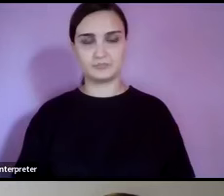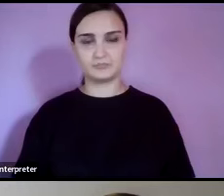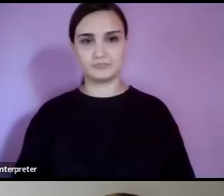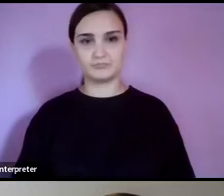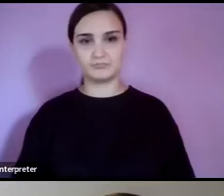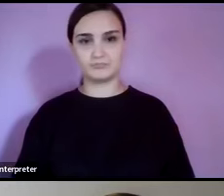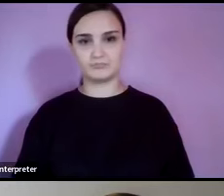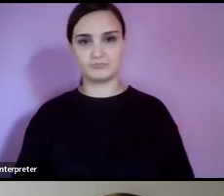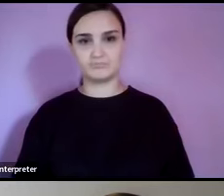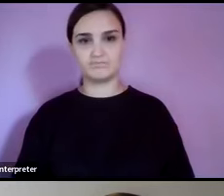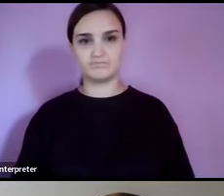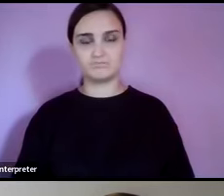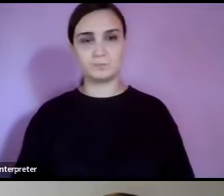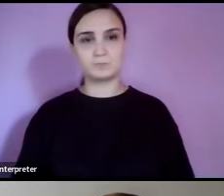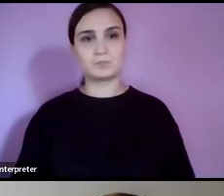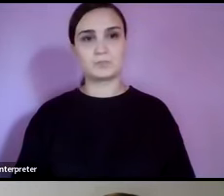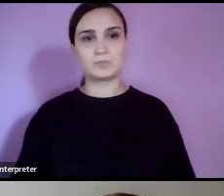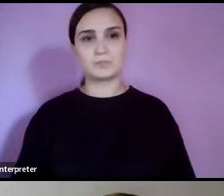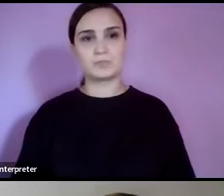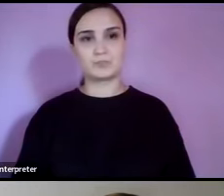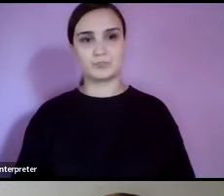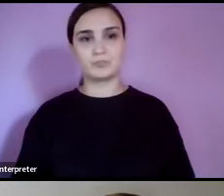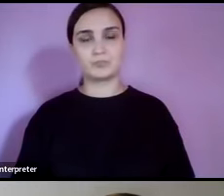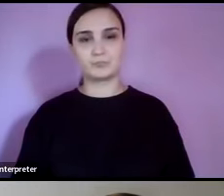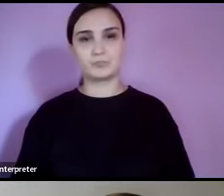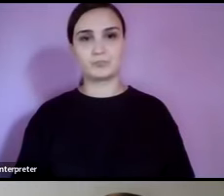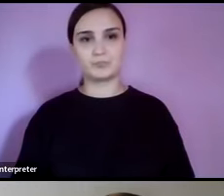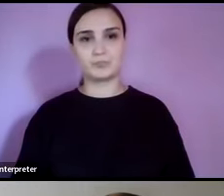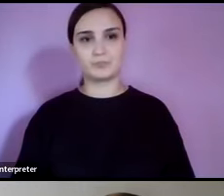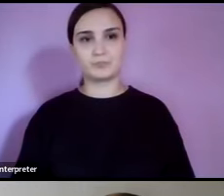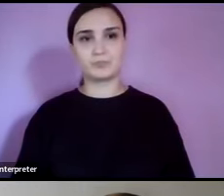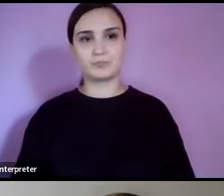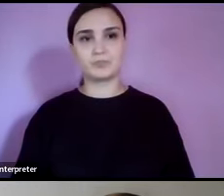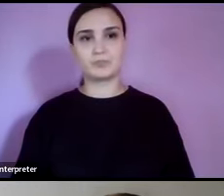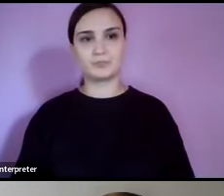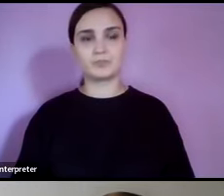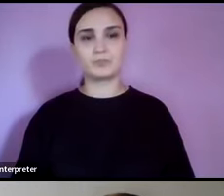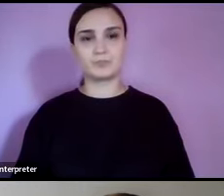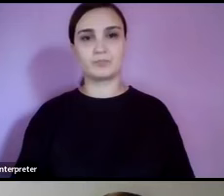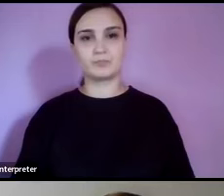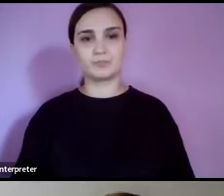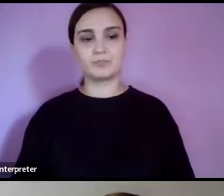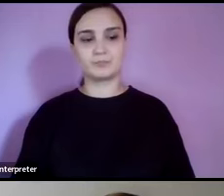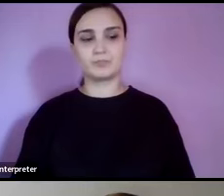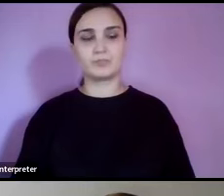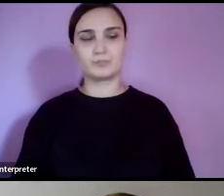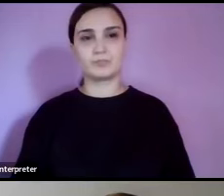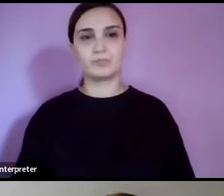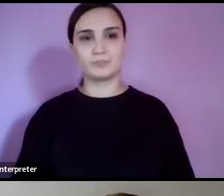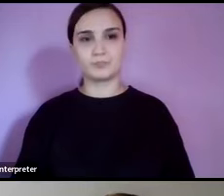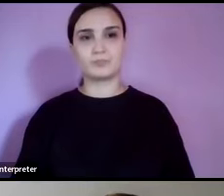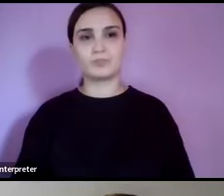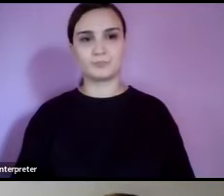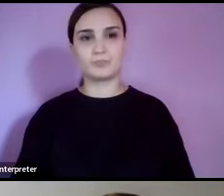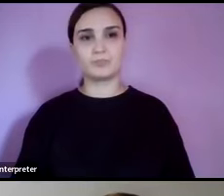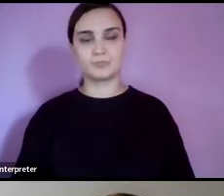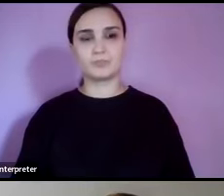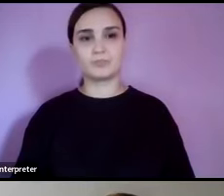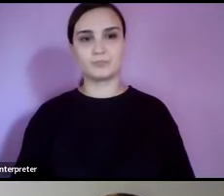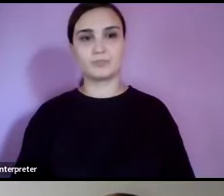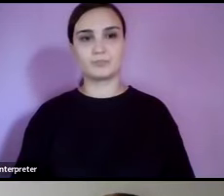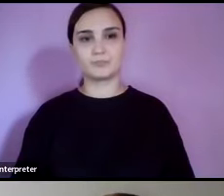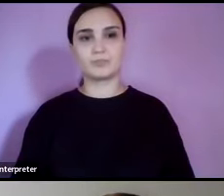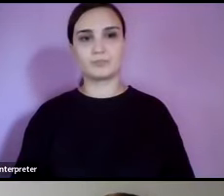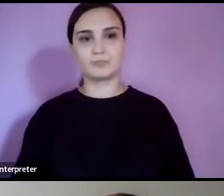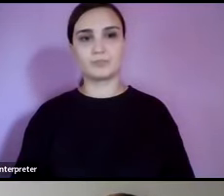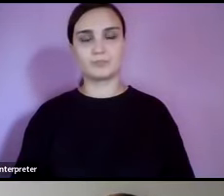young children tend to worry a little bit. For some children, this is the first time ever they've gone to